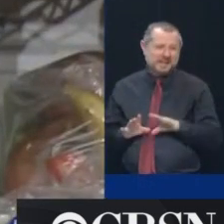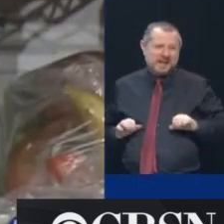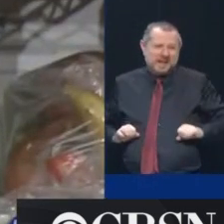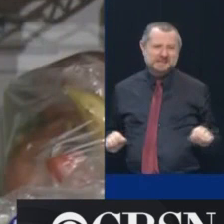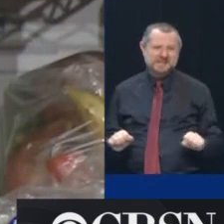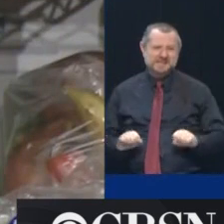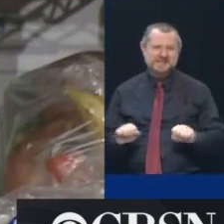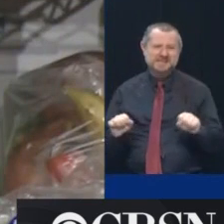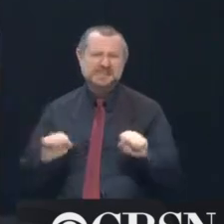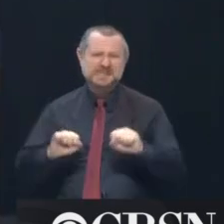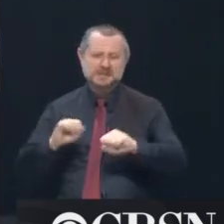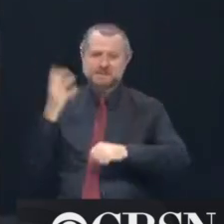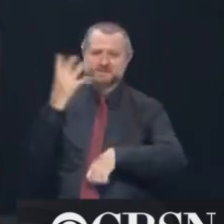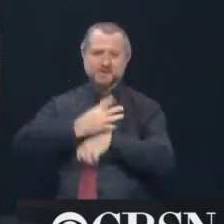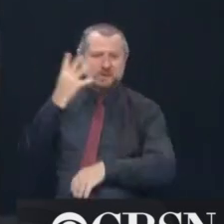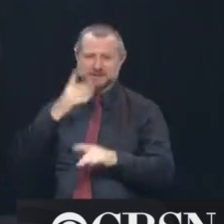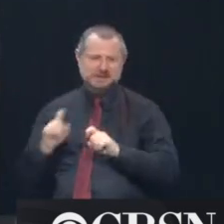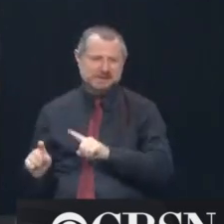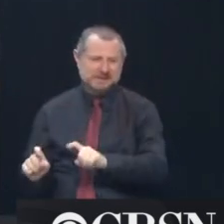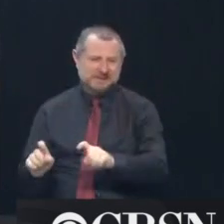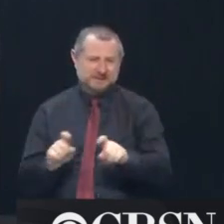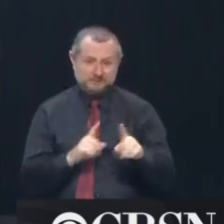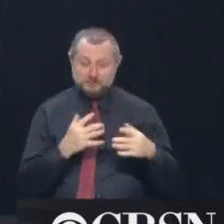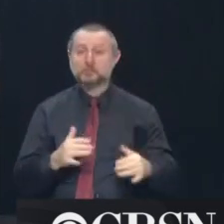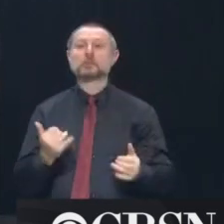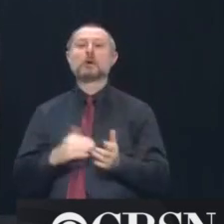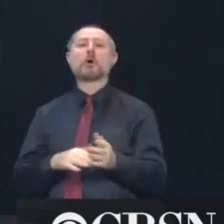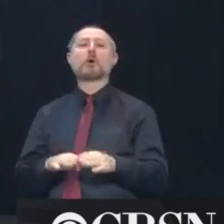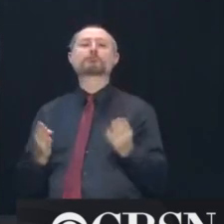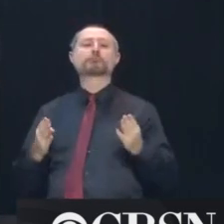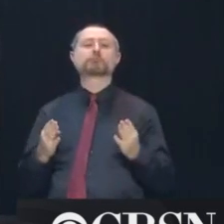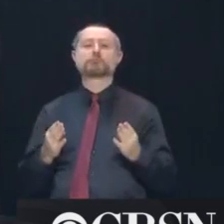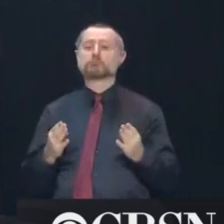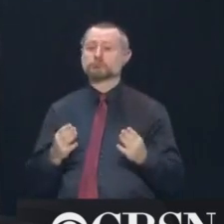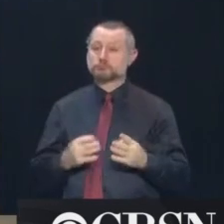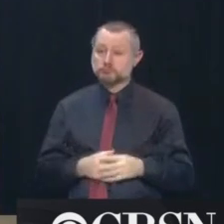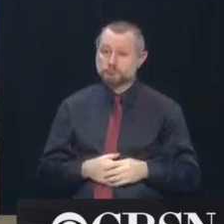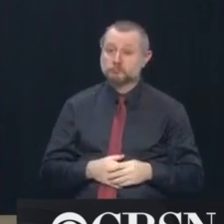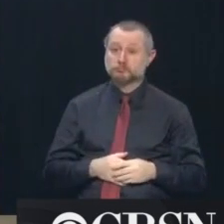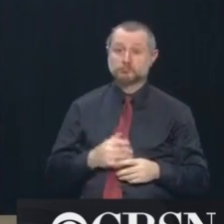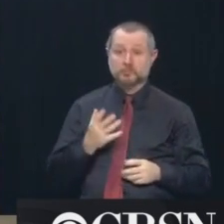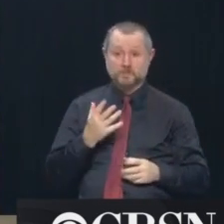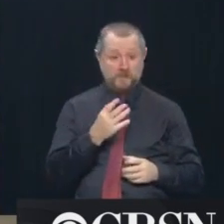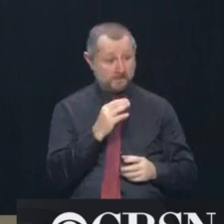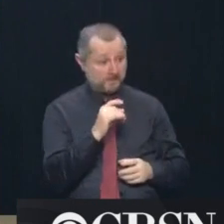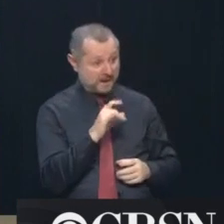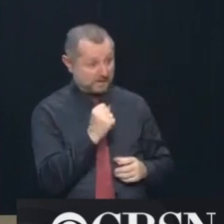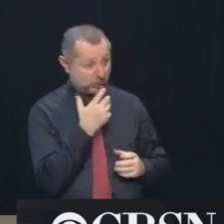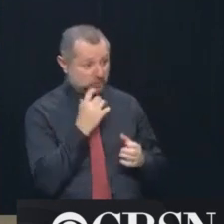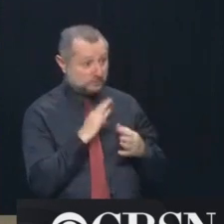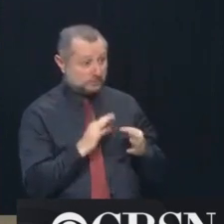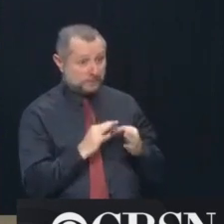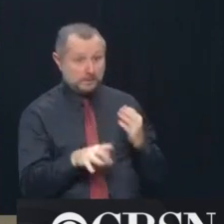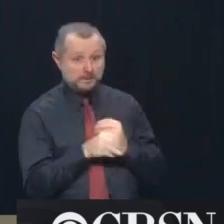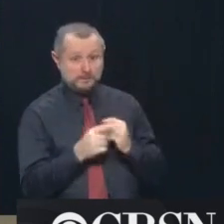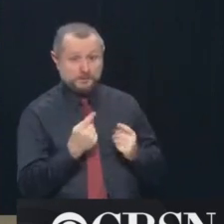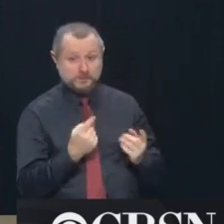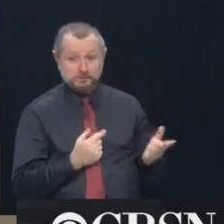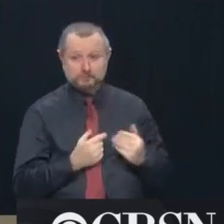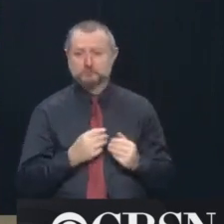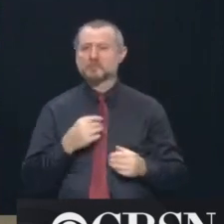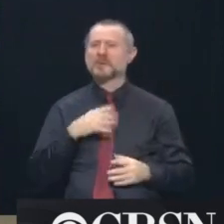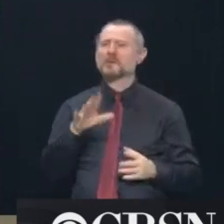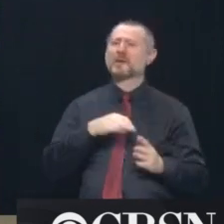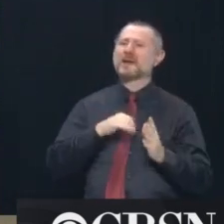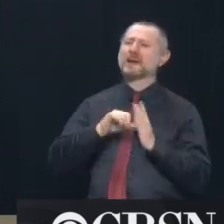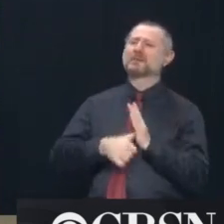test all the students, reopen with increased testing. You have a point, Melissa? Yeah, I think that what the governor's saying, just to punctuate his point,